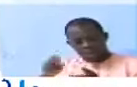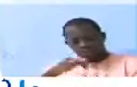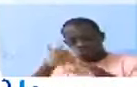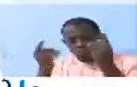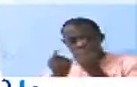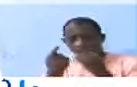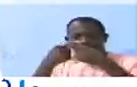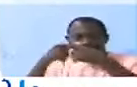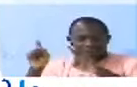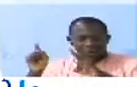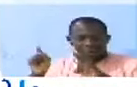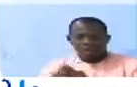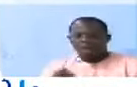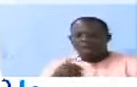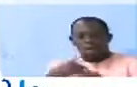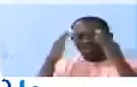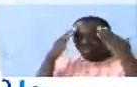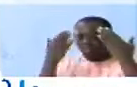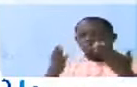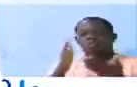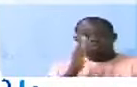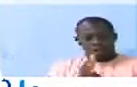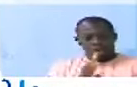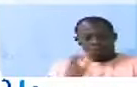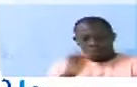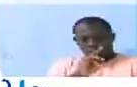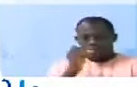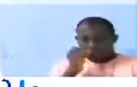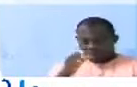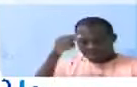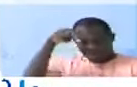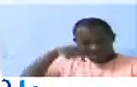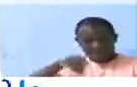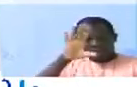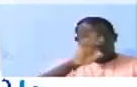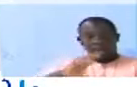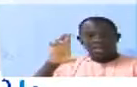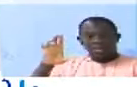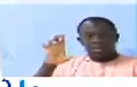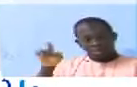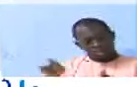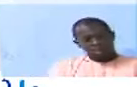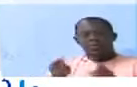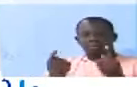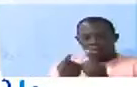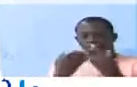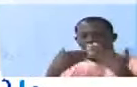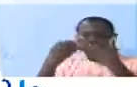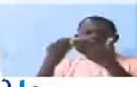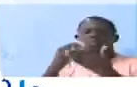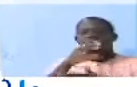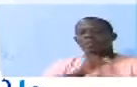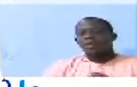wrote something else, I don't know. But this, what I said here, is what I told the man.